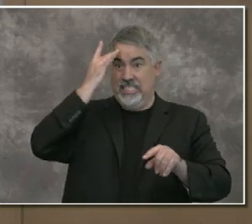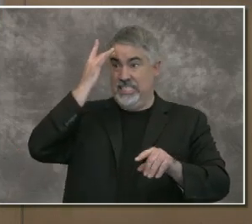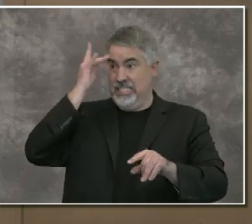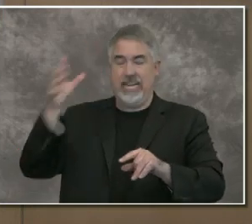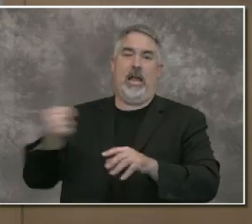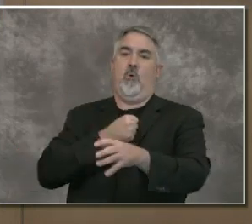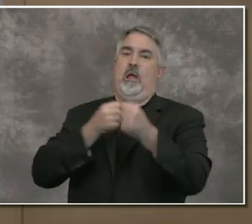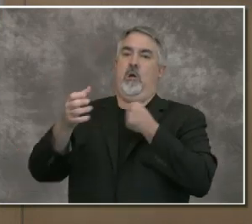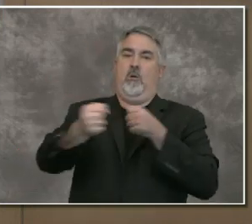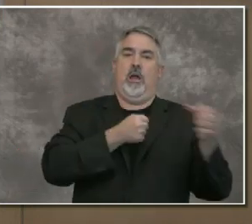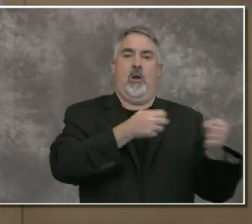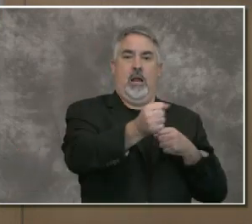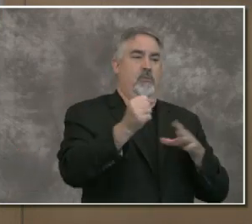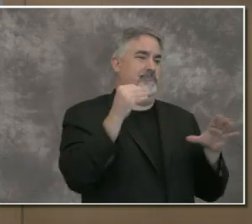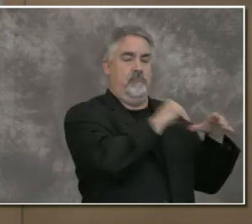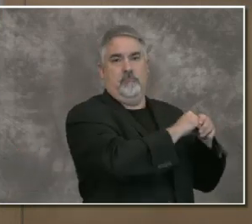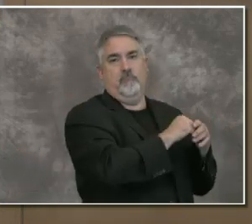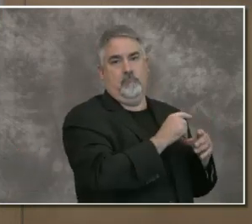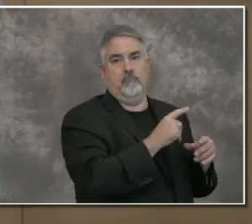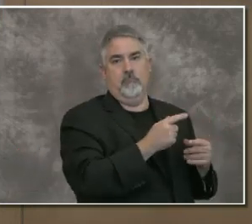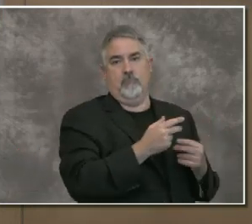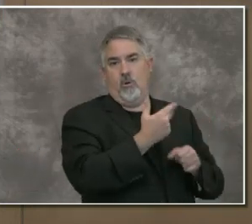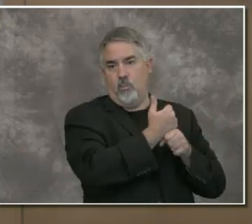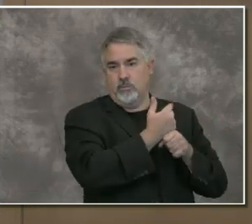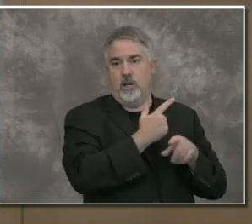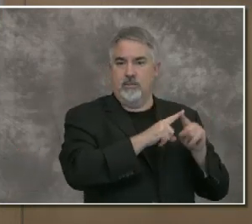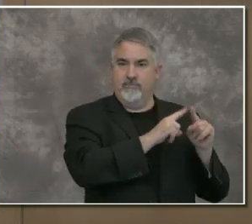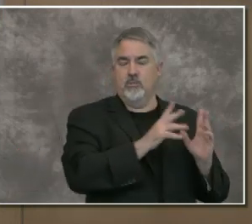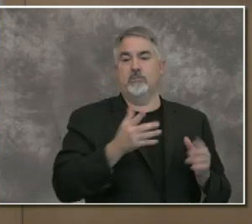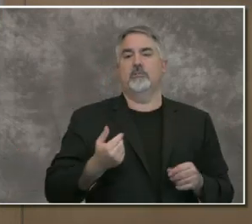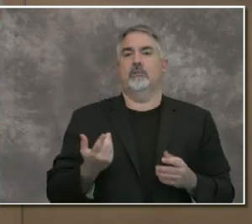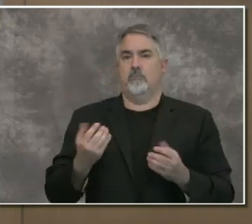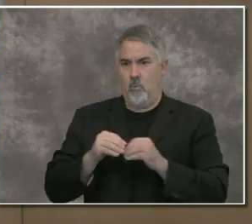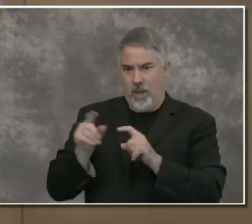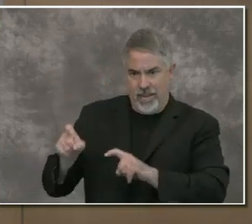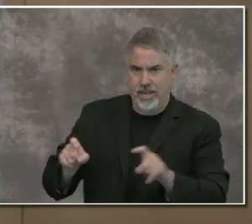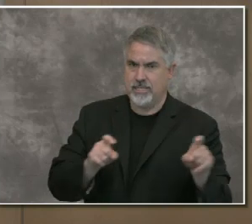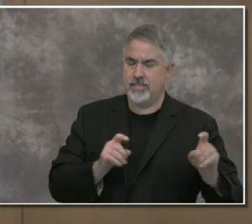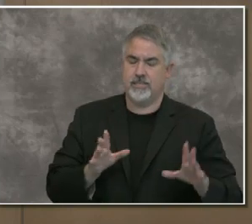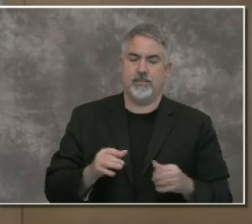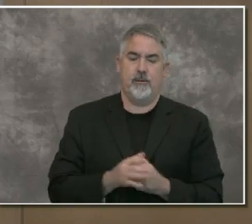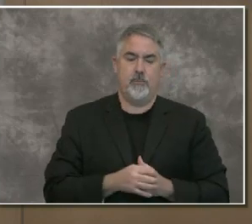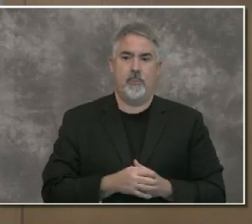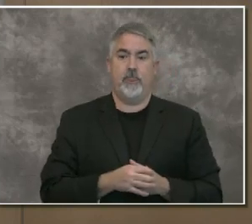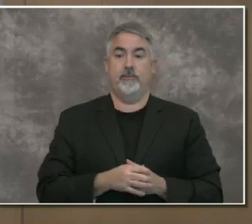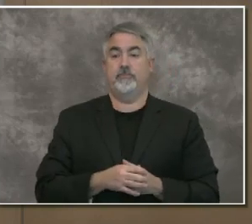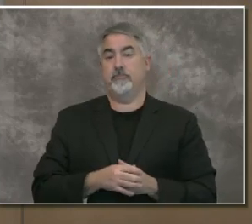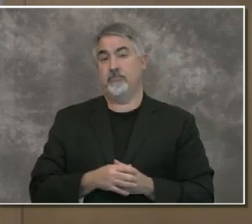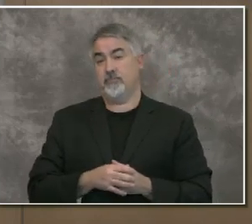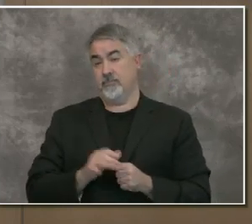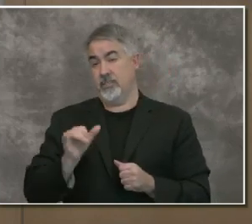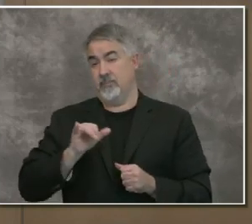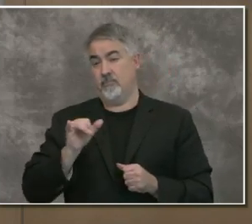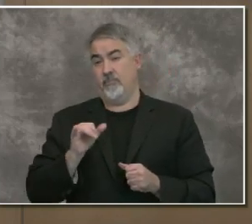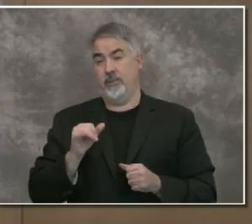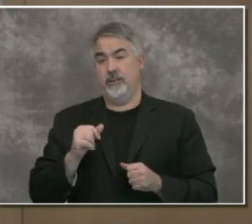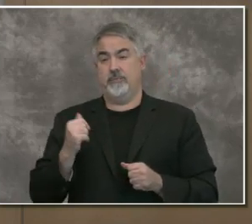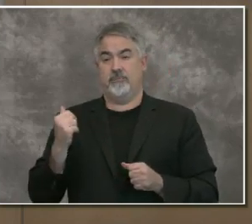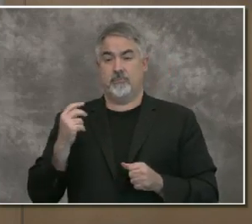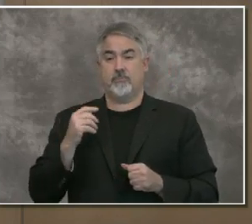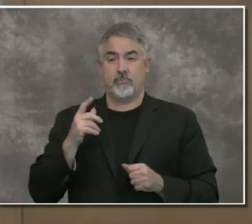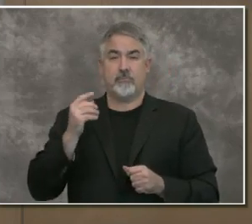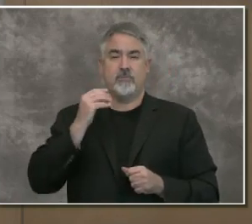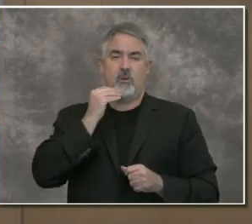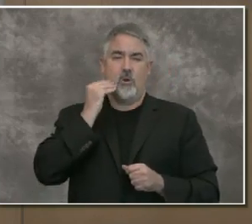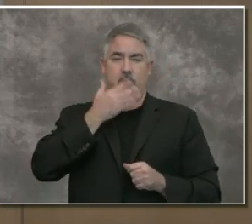health room where then they were ordered a test. We also know that we had those same efforts around homeless outreach teams,